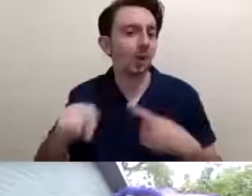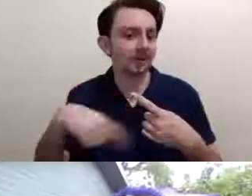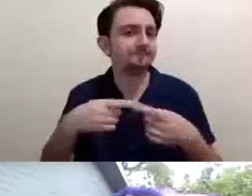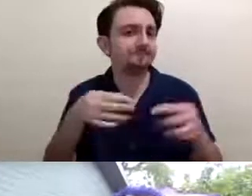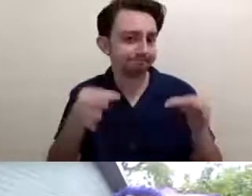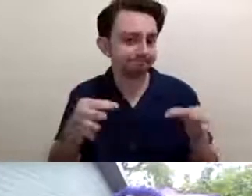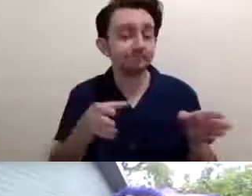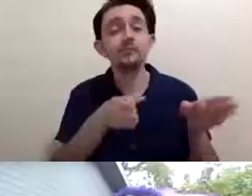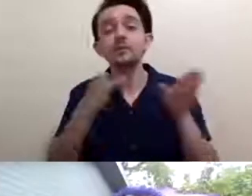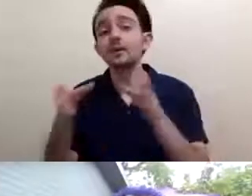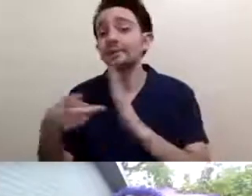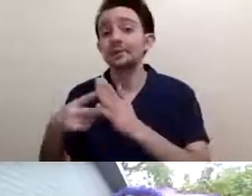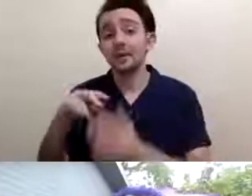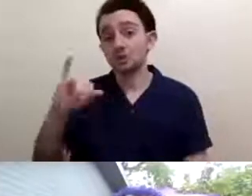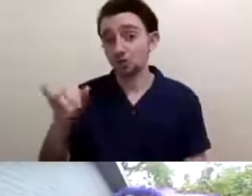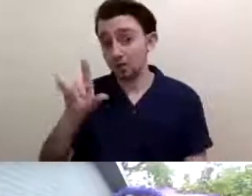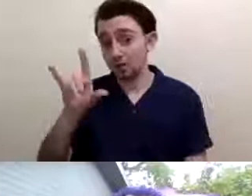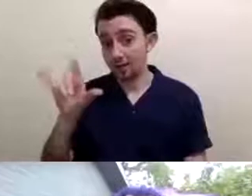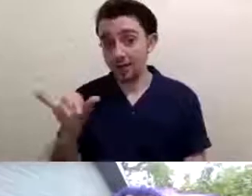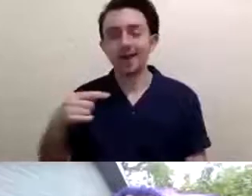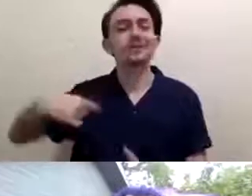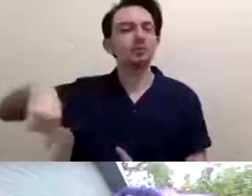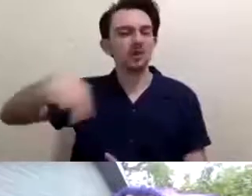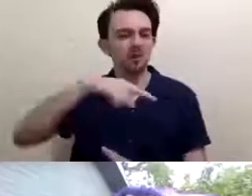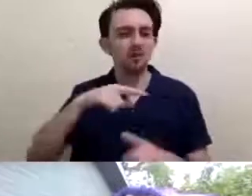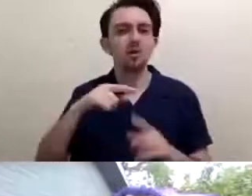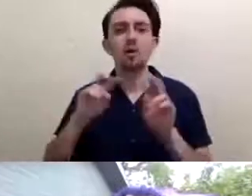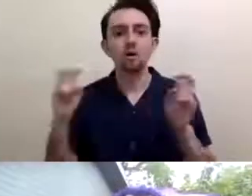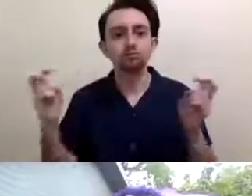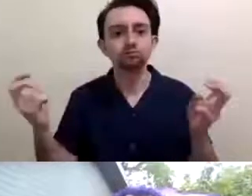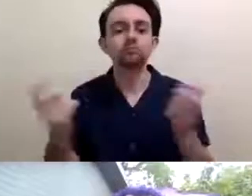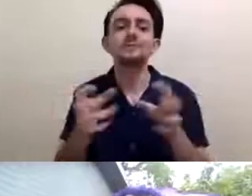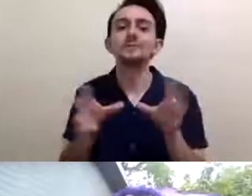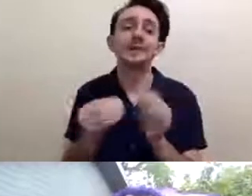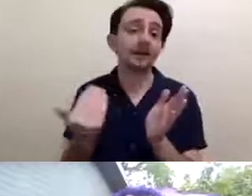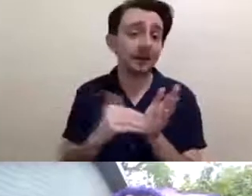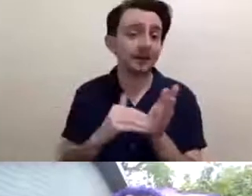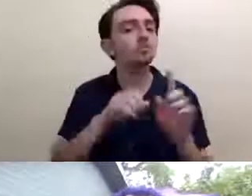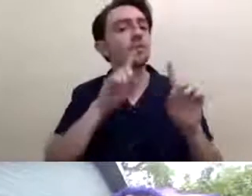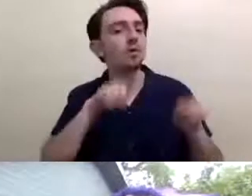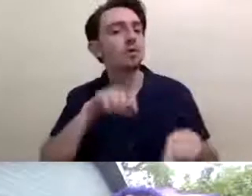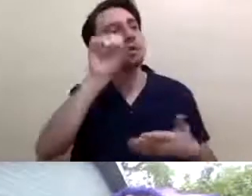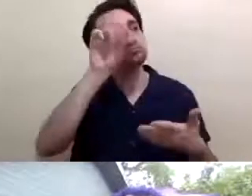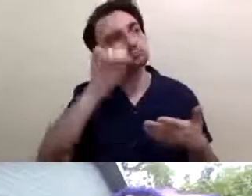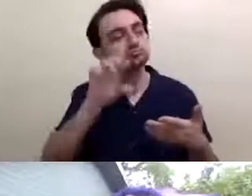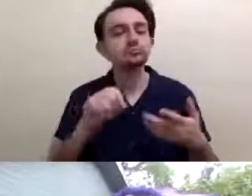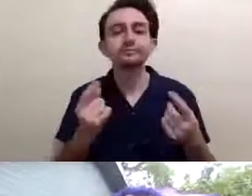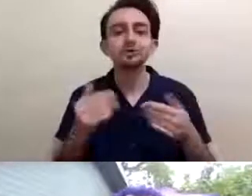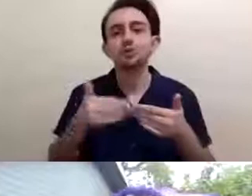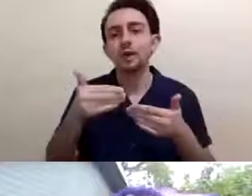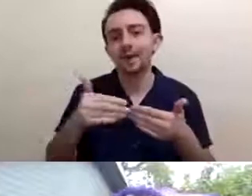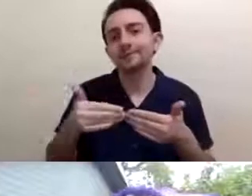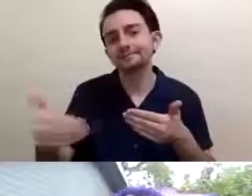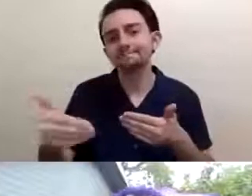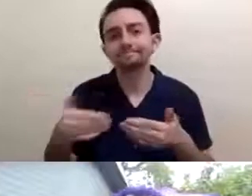some reports and some progress to move us forward. And I will heed